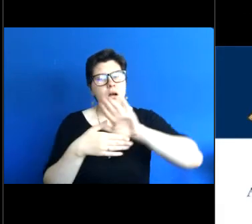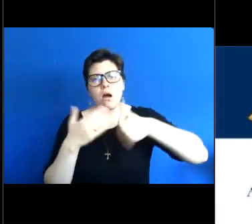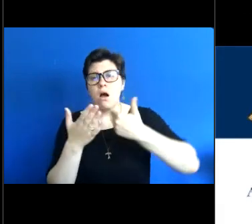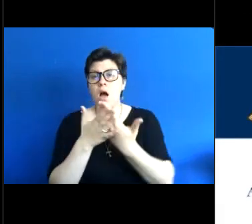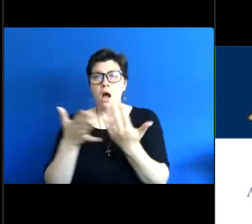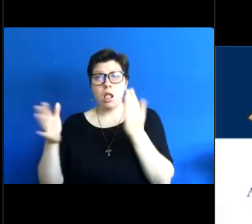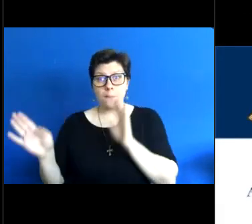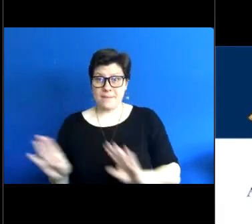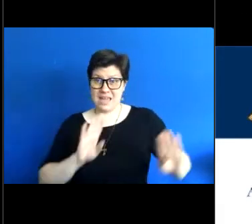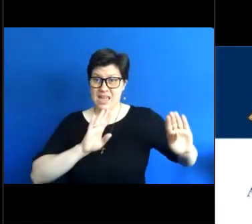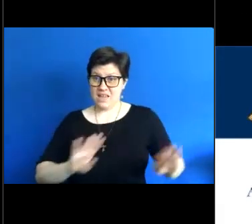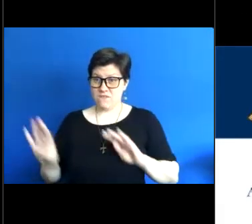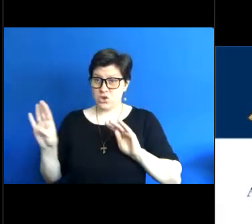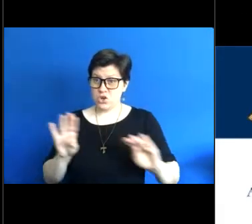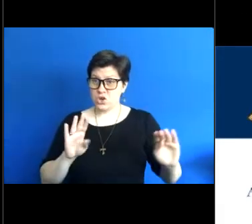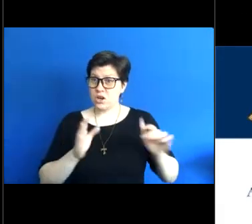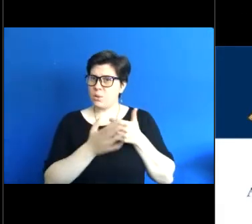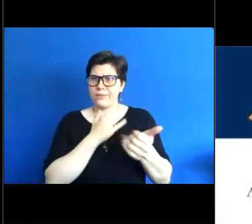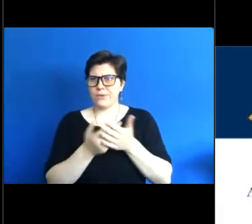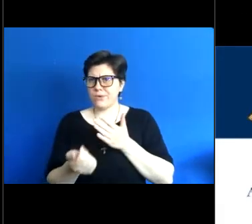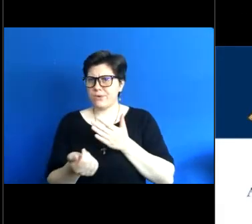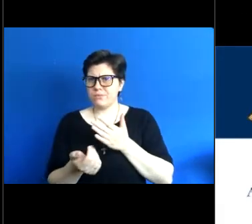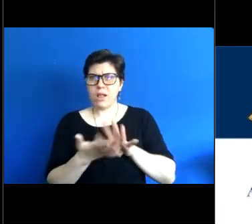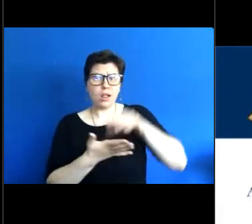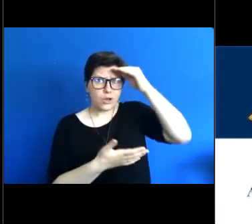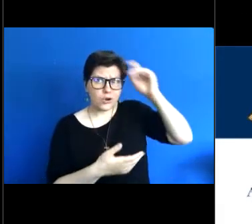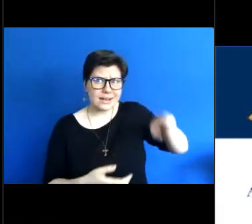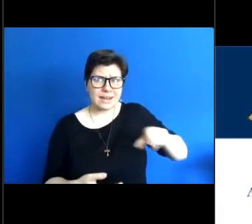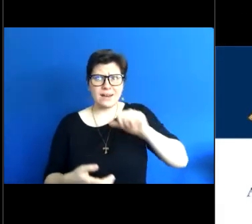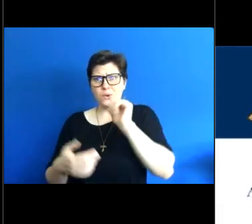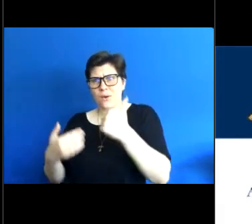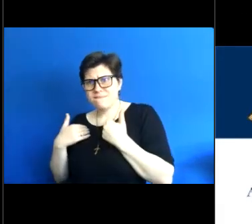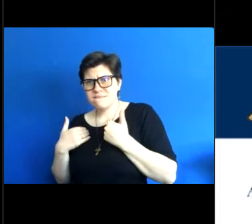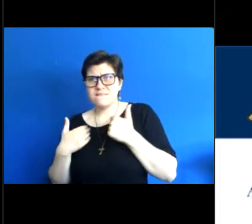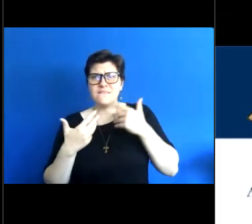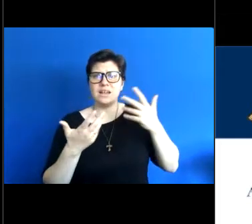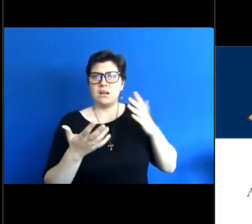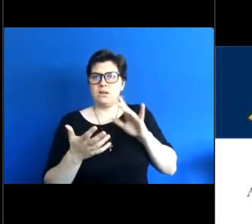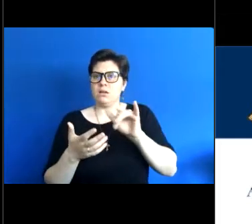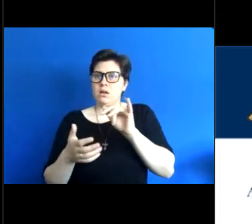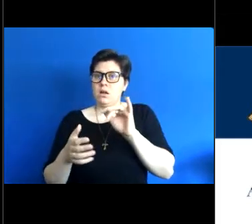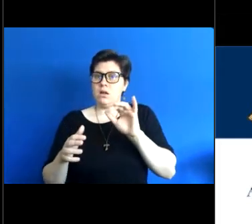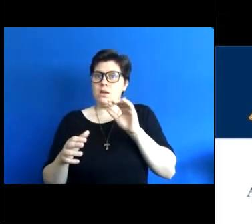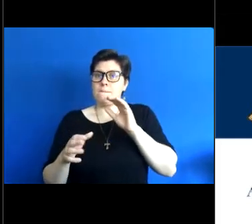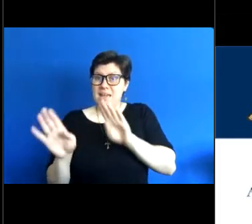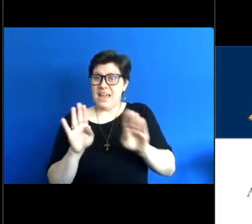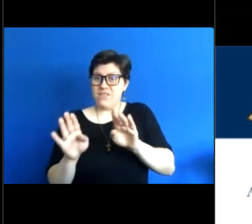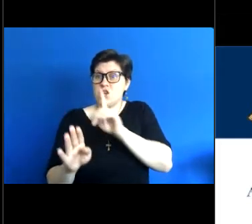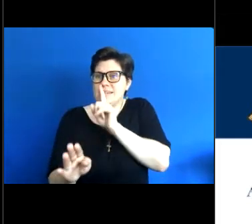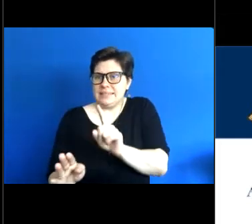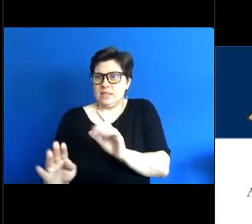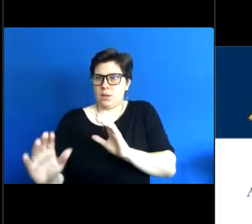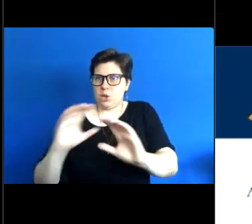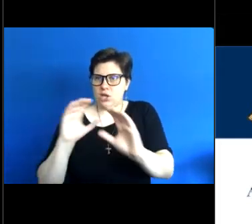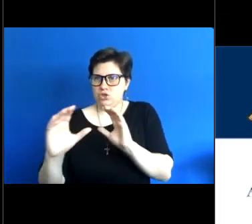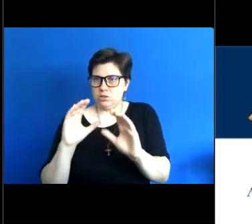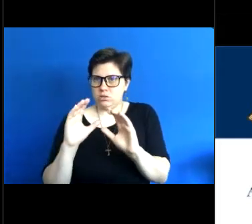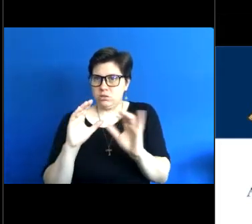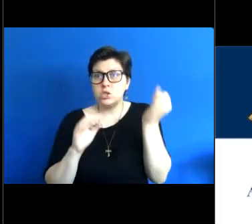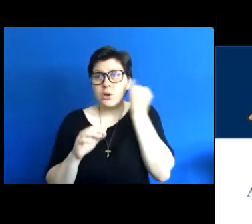behavior, whether we're have a learning need or not, is communication. So if we were here in